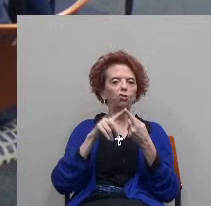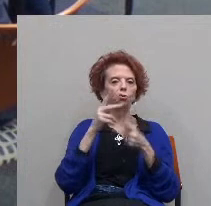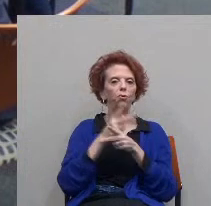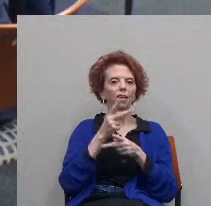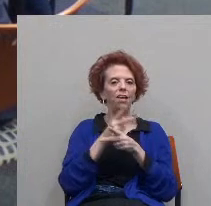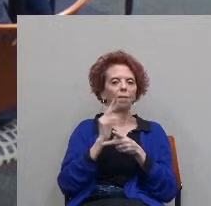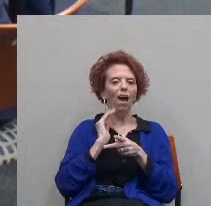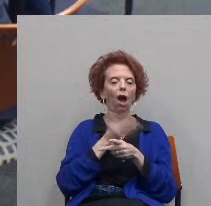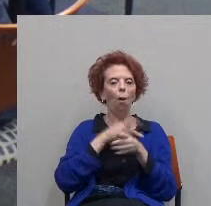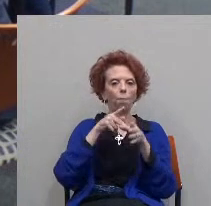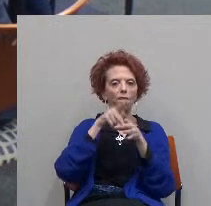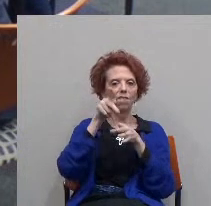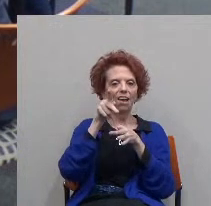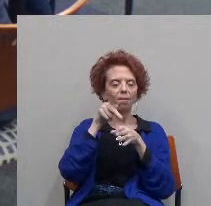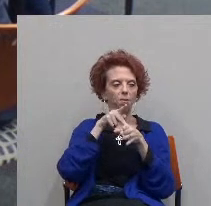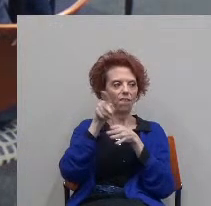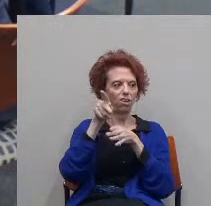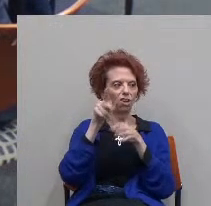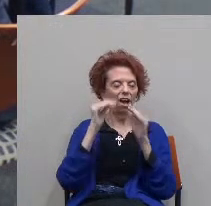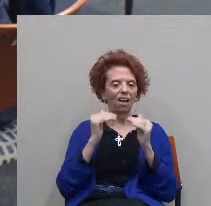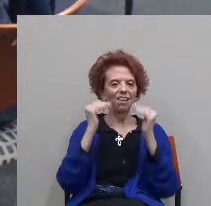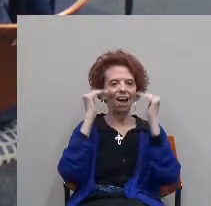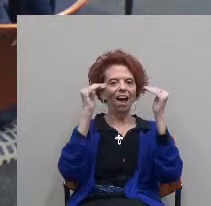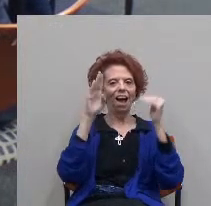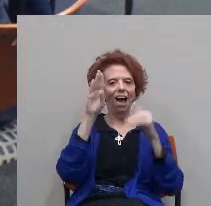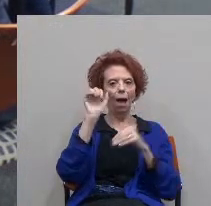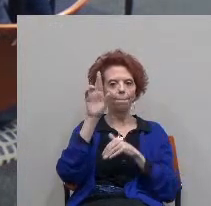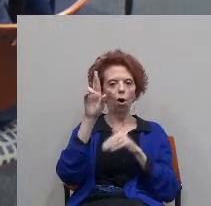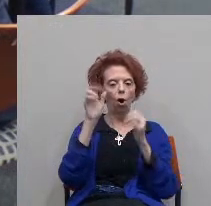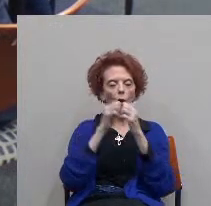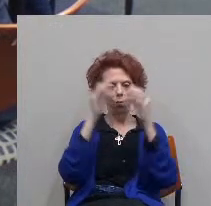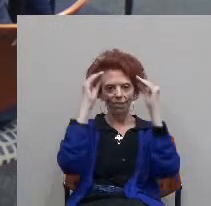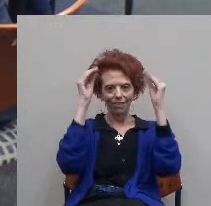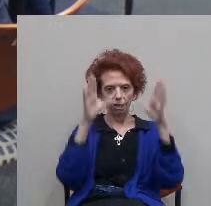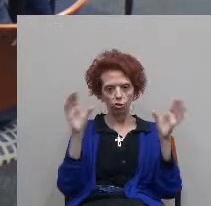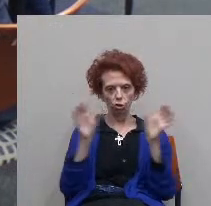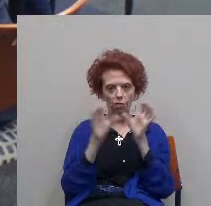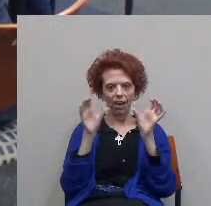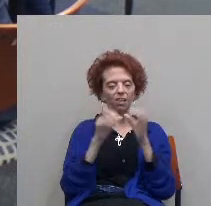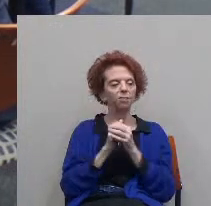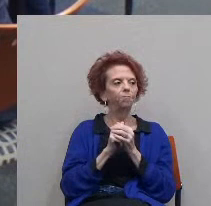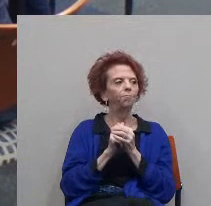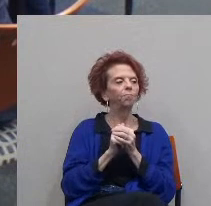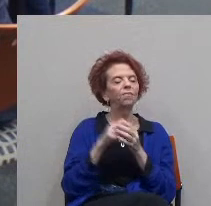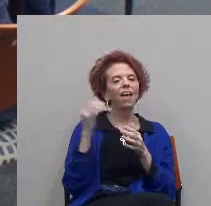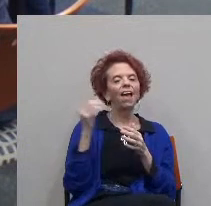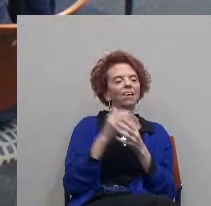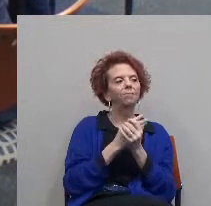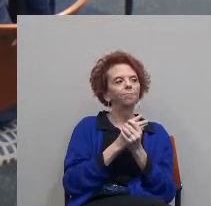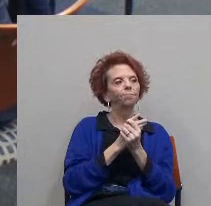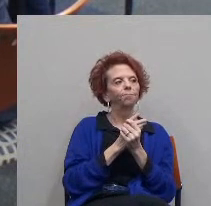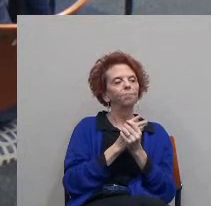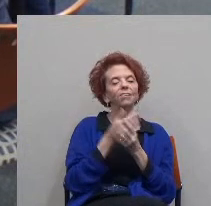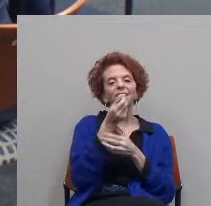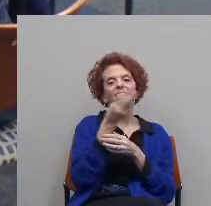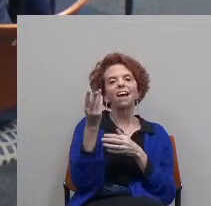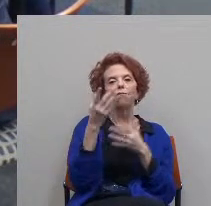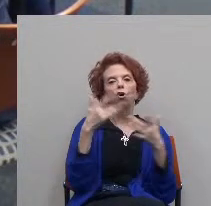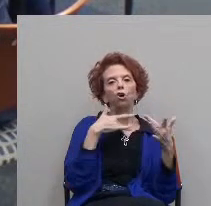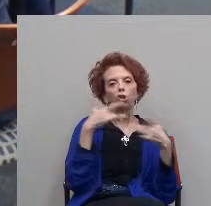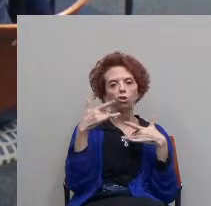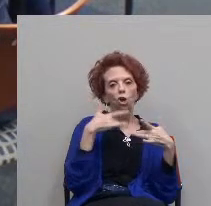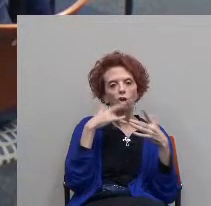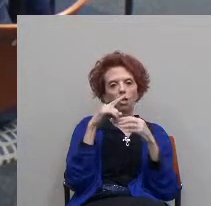our profession at a high bar with teacher certification. And there were several